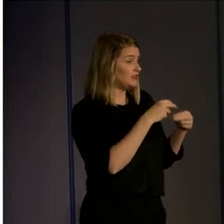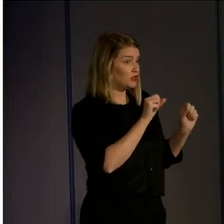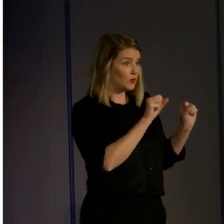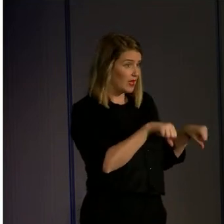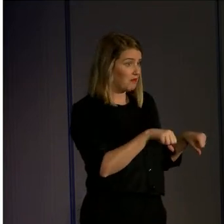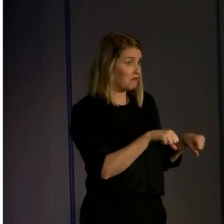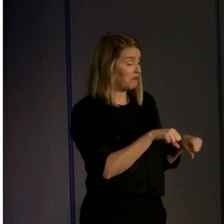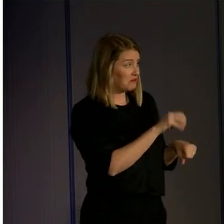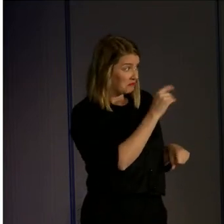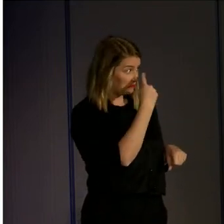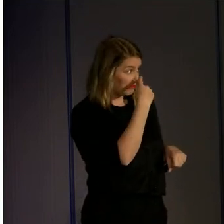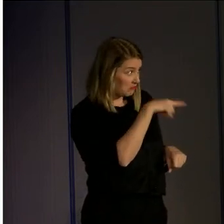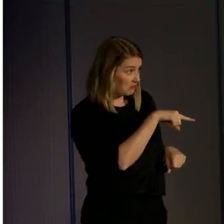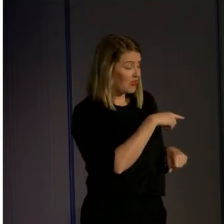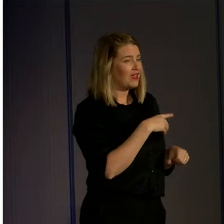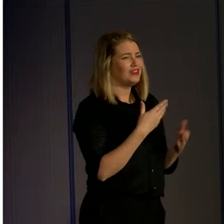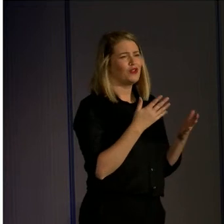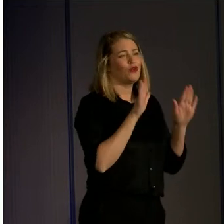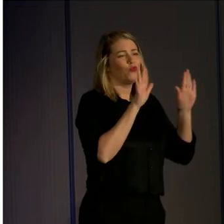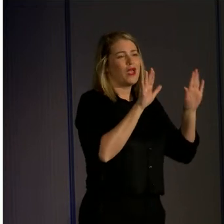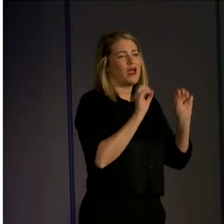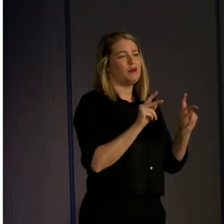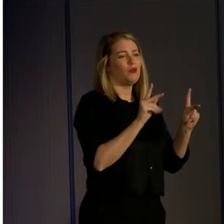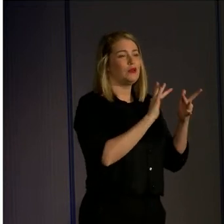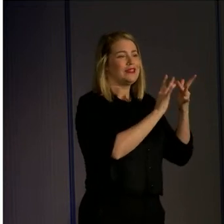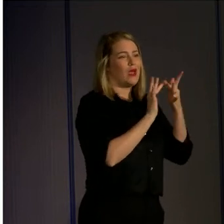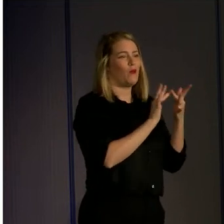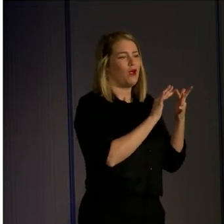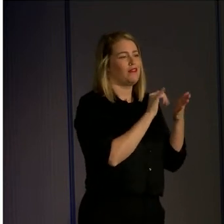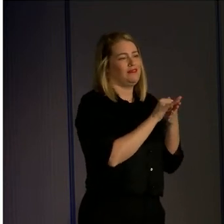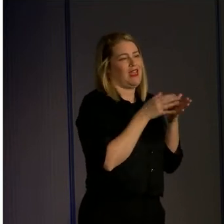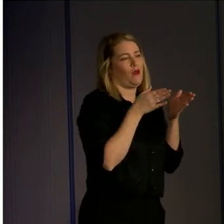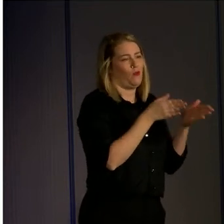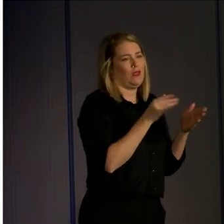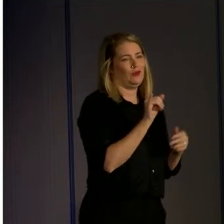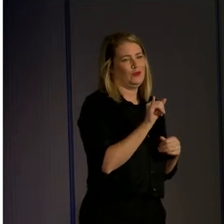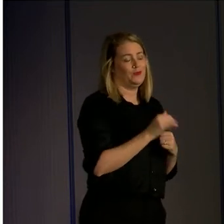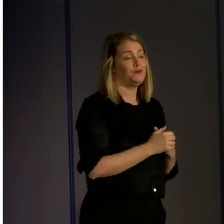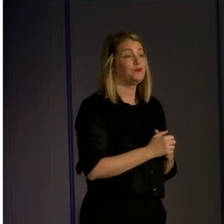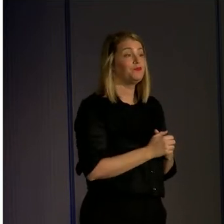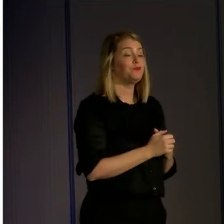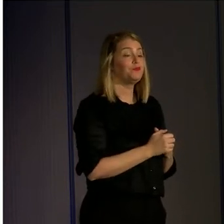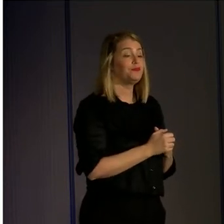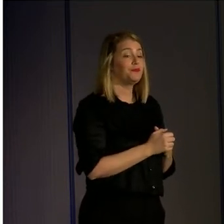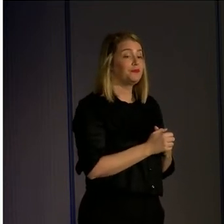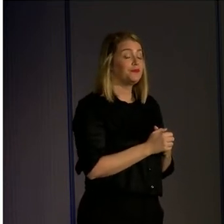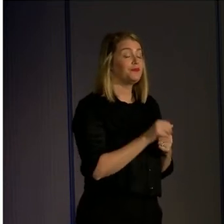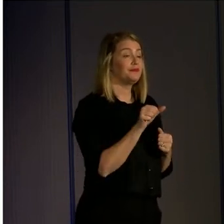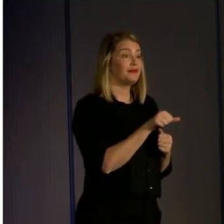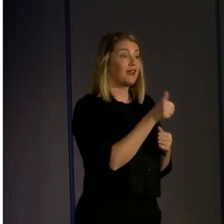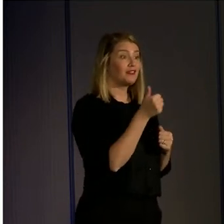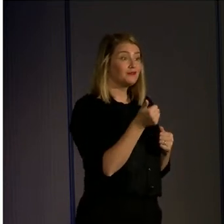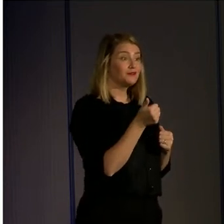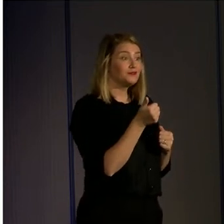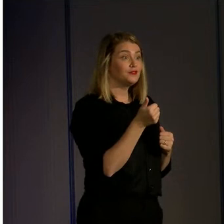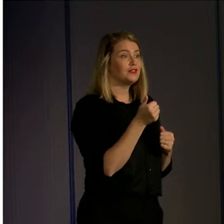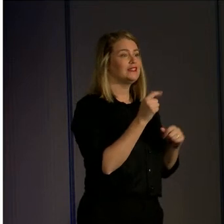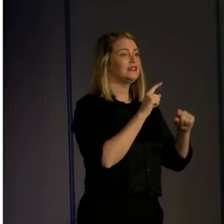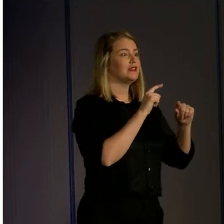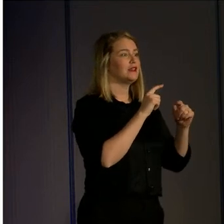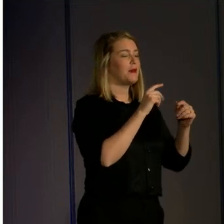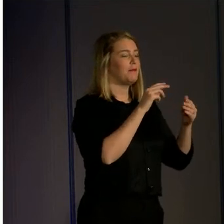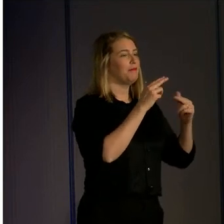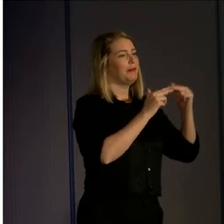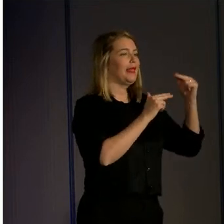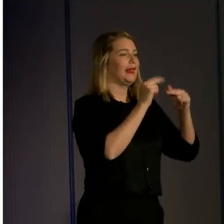It's a great opportunity to do some networking that way. So that's one thing. The other thing is build multiple